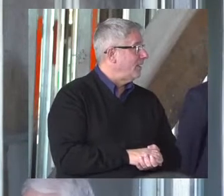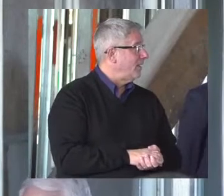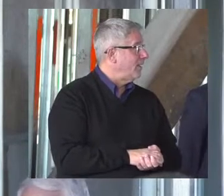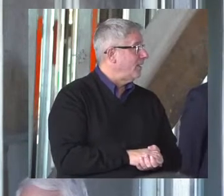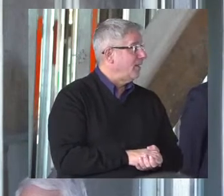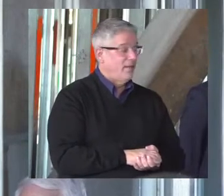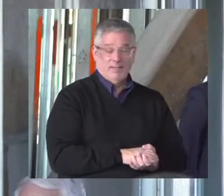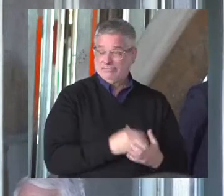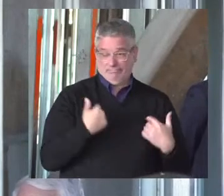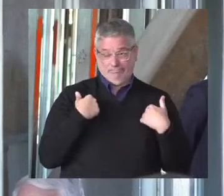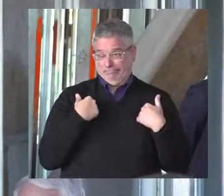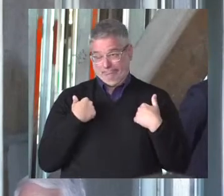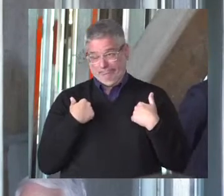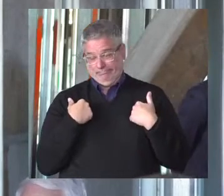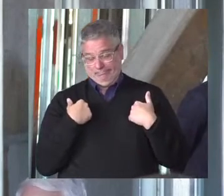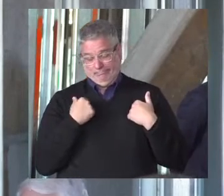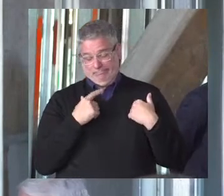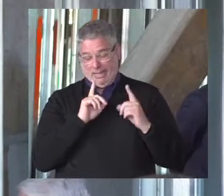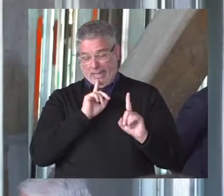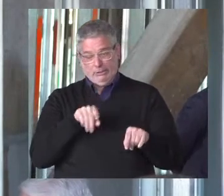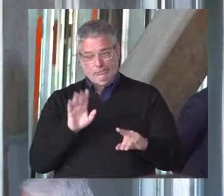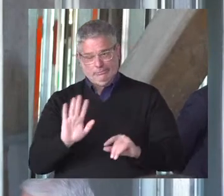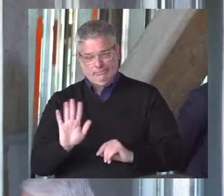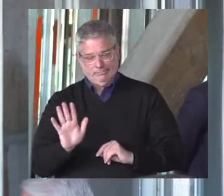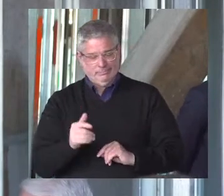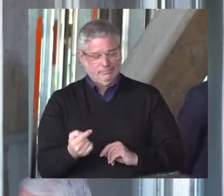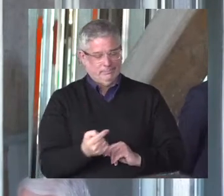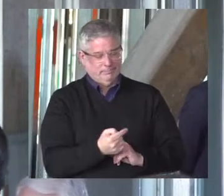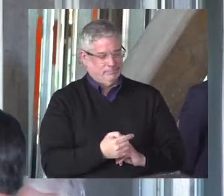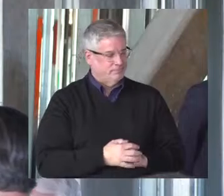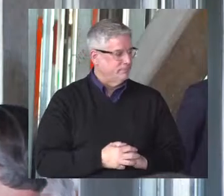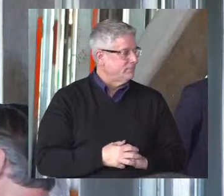Well, you don't want me taking that question.